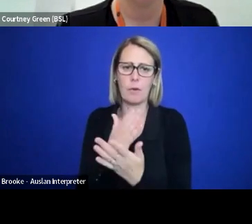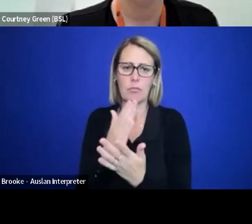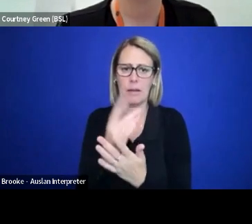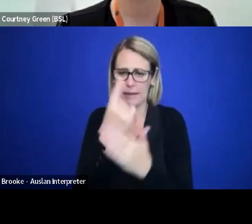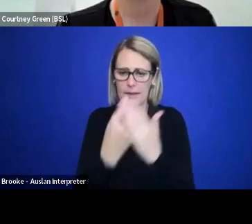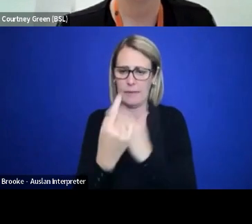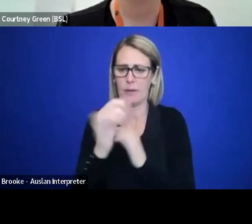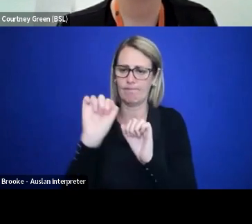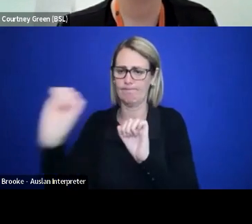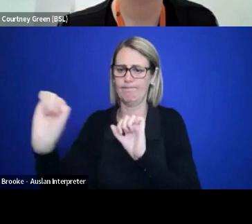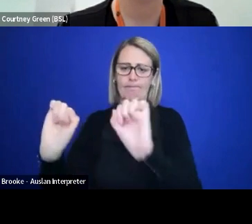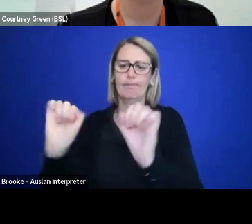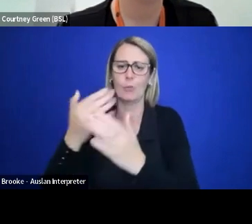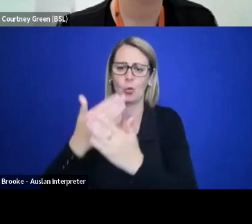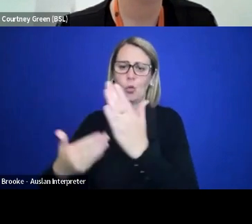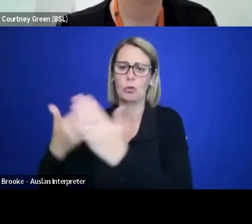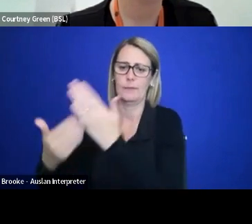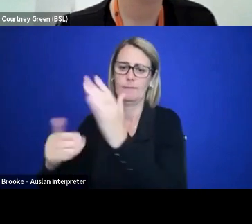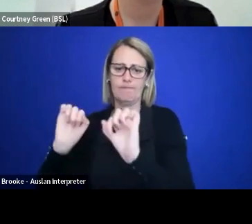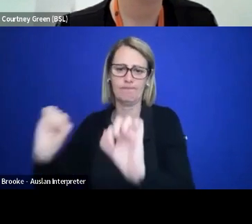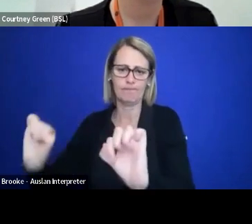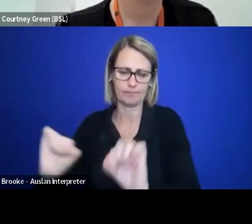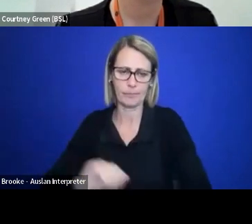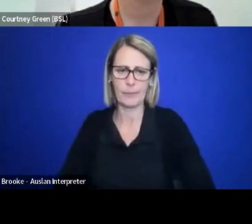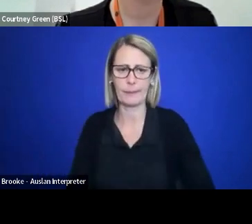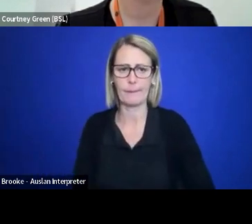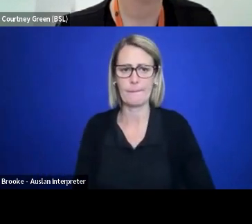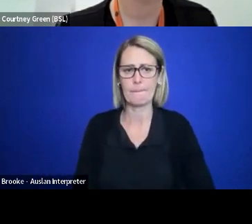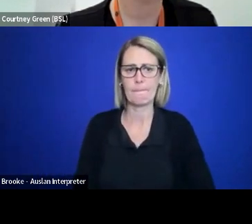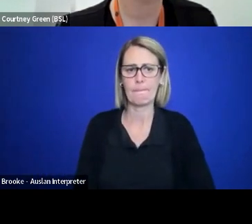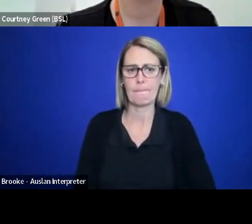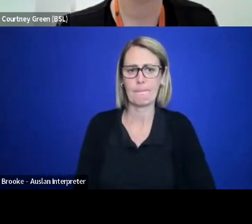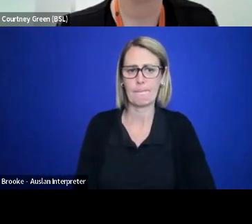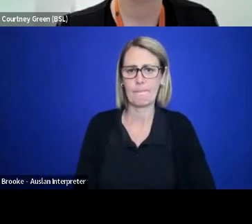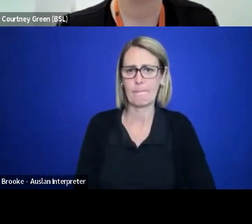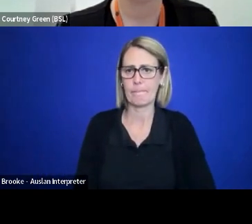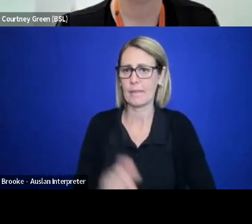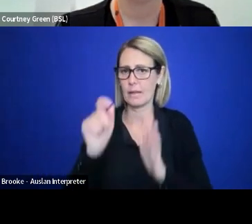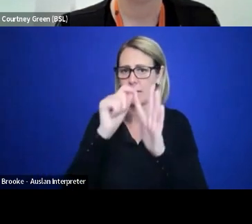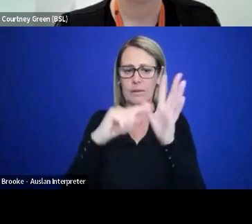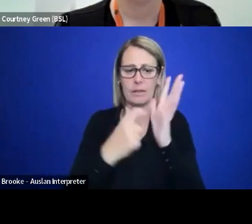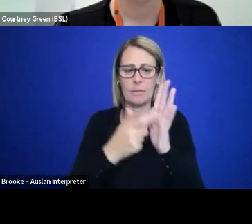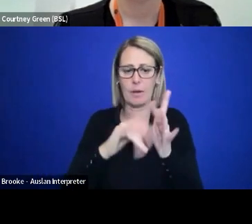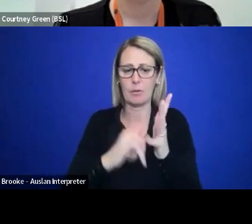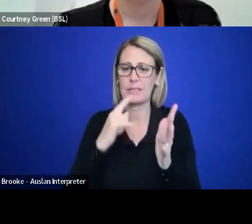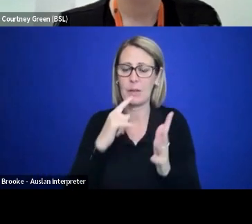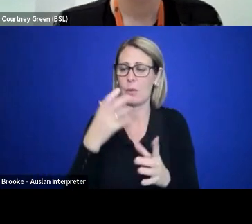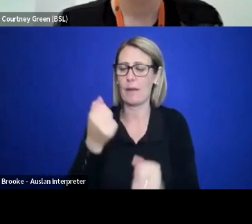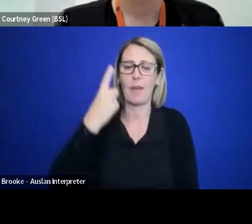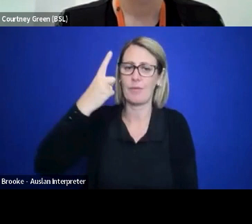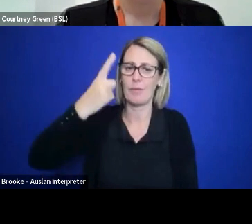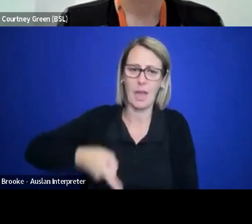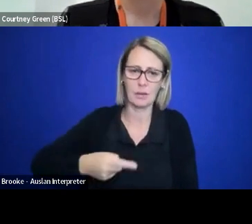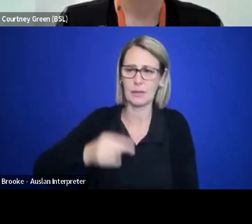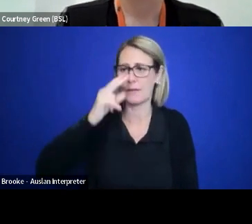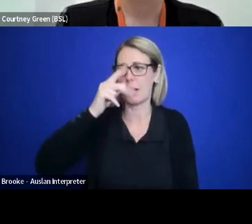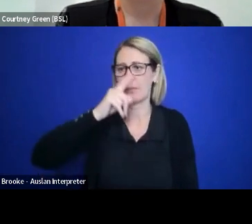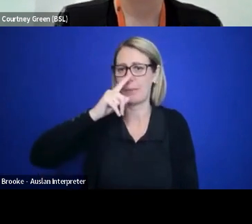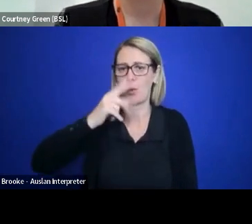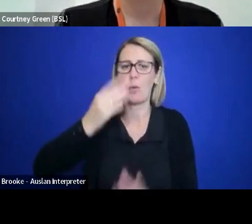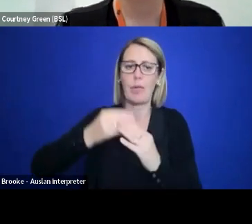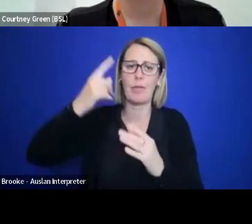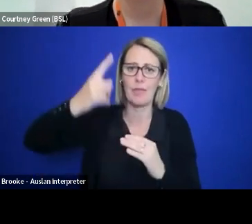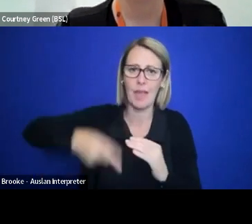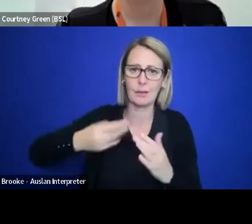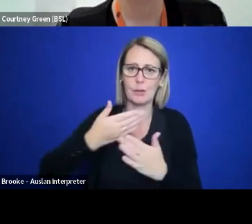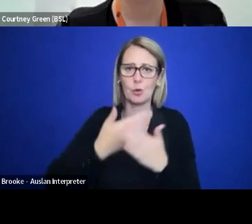individual stories. And that's, you know, and as Paris said, we've got thousands of young people with 1,000 stories. But what's really